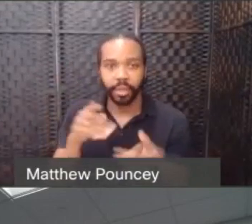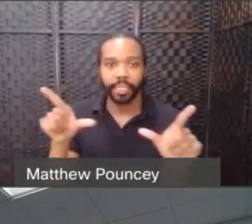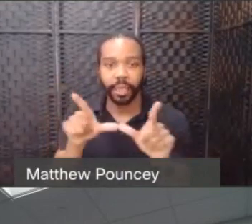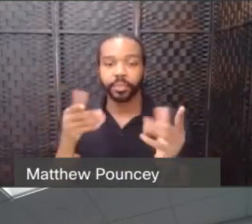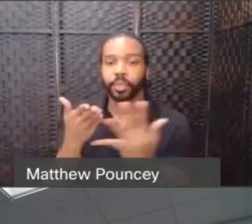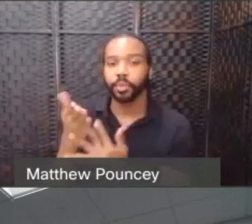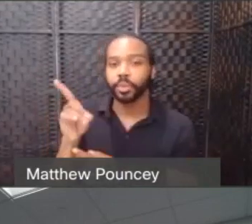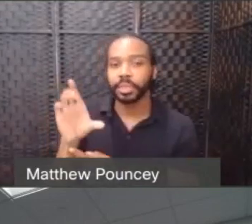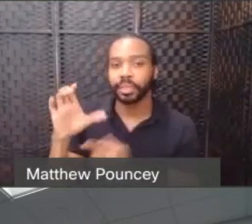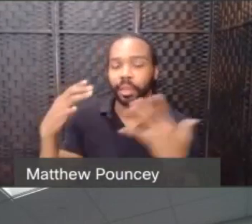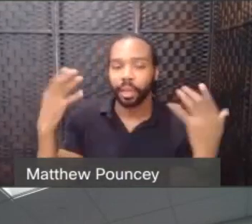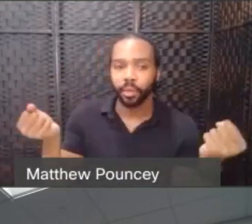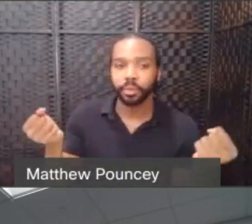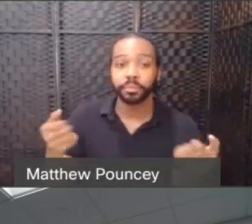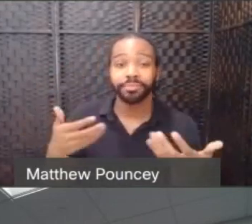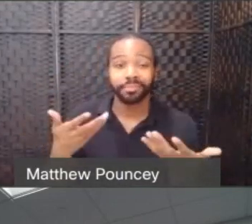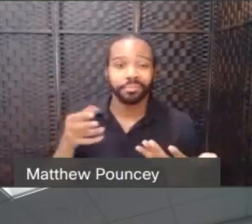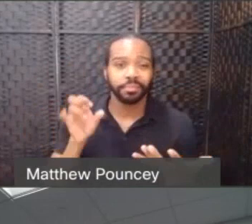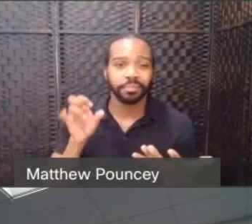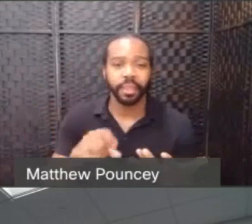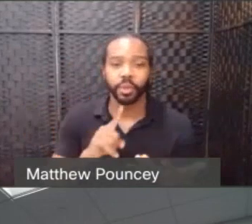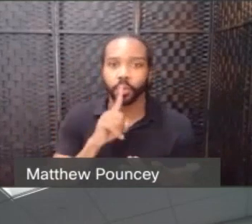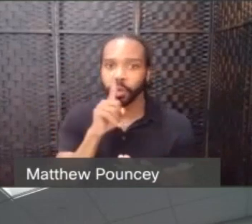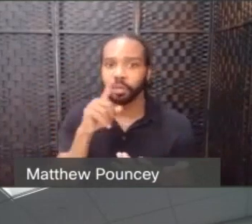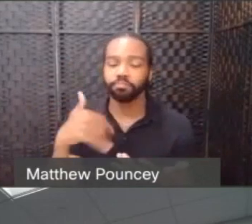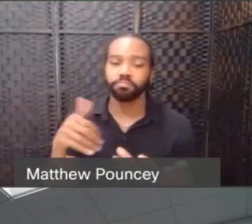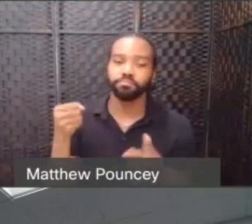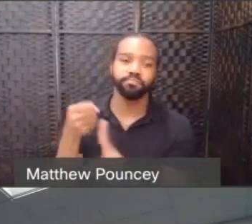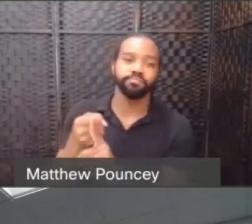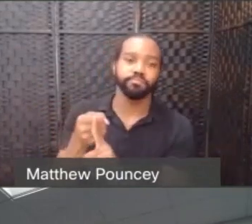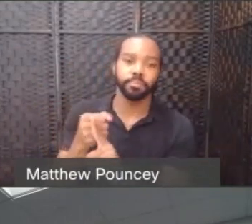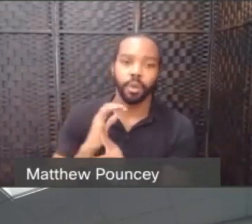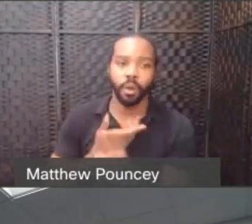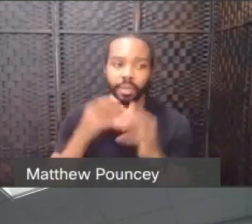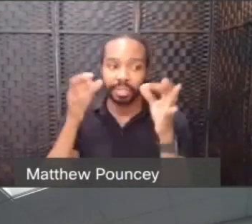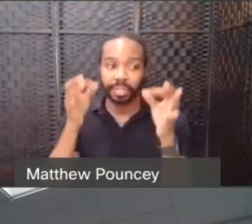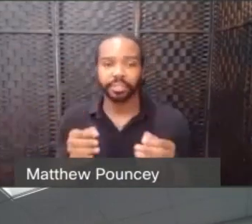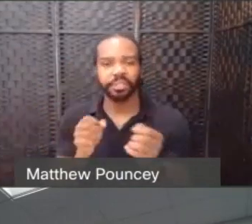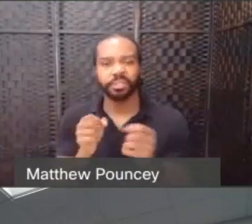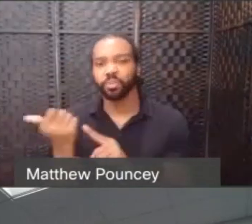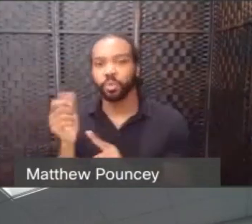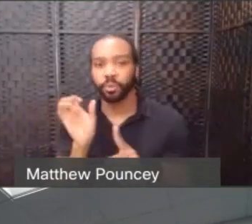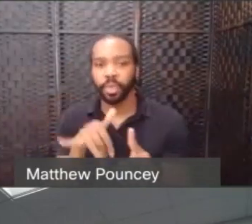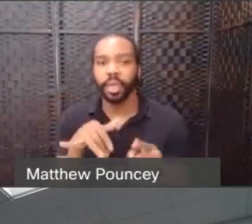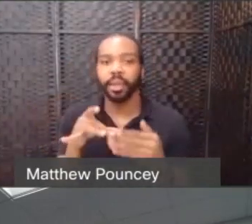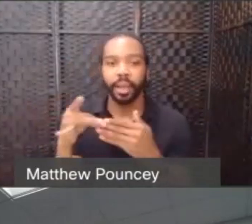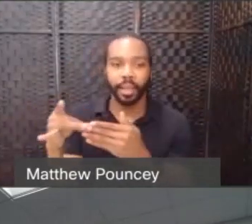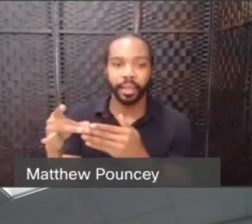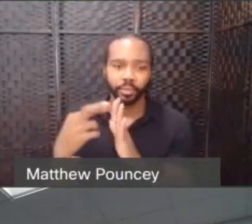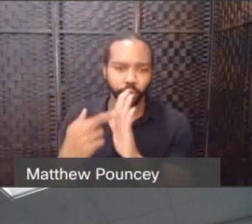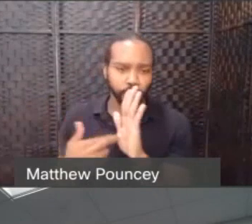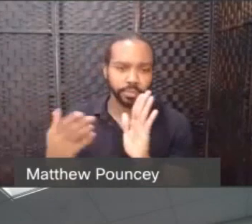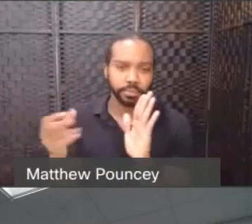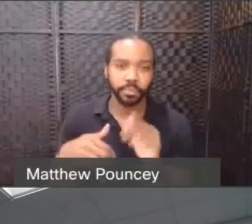so that really was a major factor in determining removal of those guidelines. That being